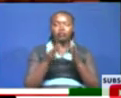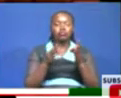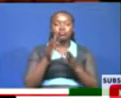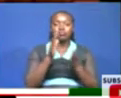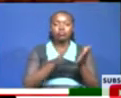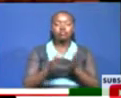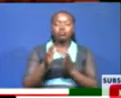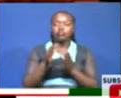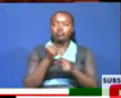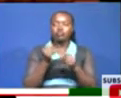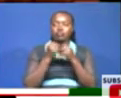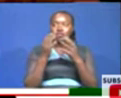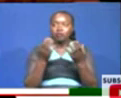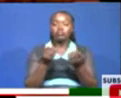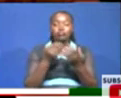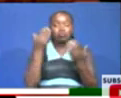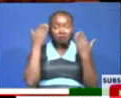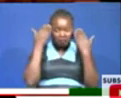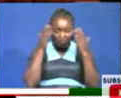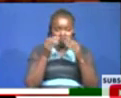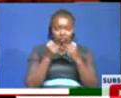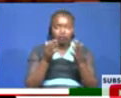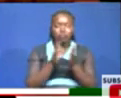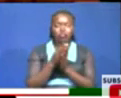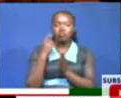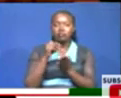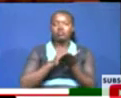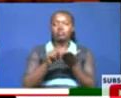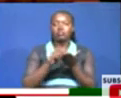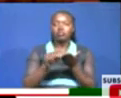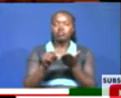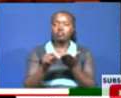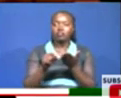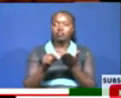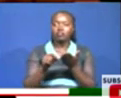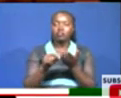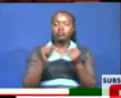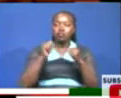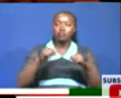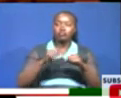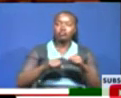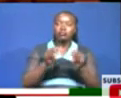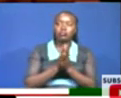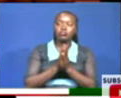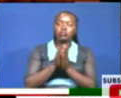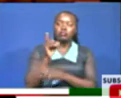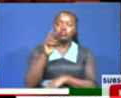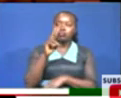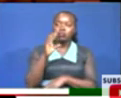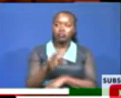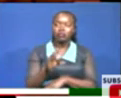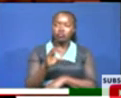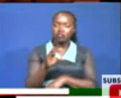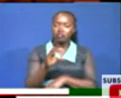work. Many of you might not be aware, recently we've signed several bilateral agreements with the Democratic Republic of Congo,